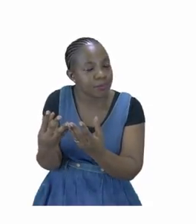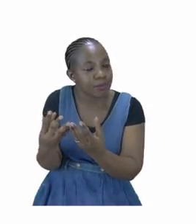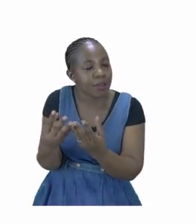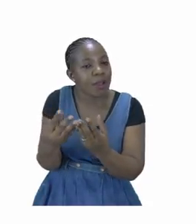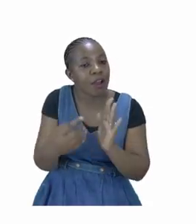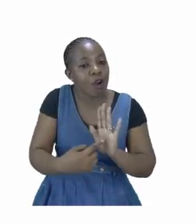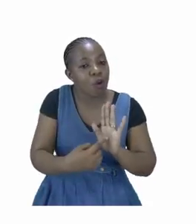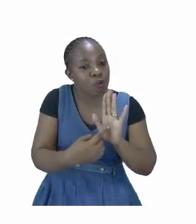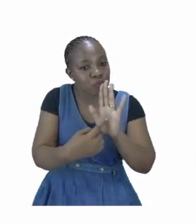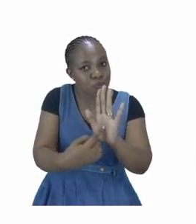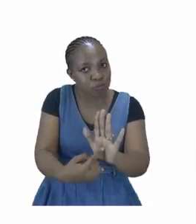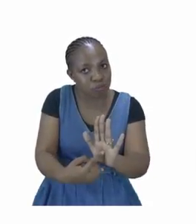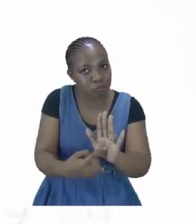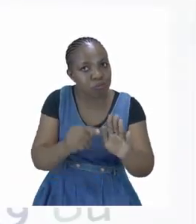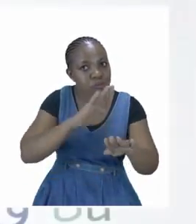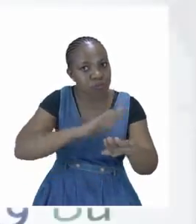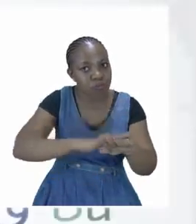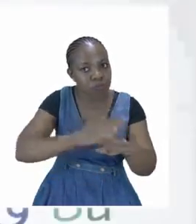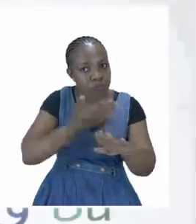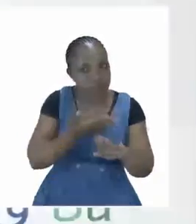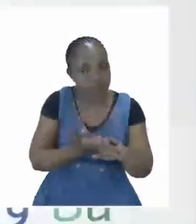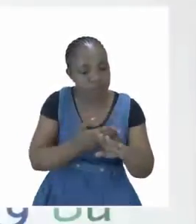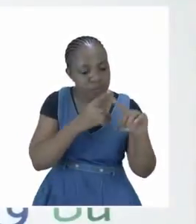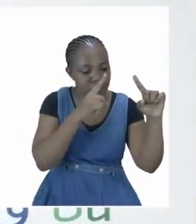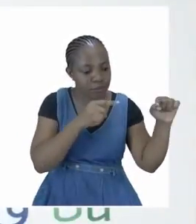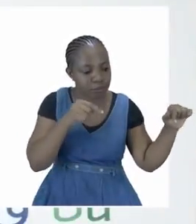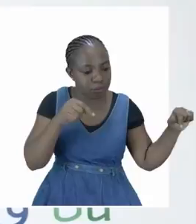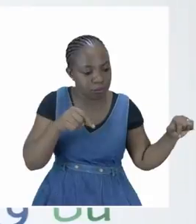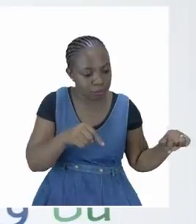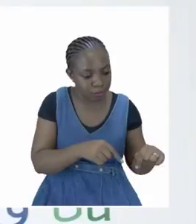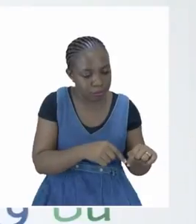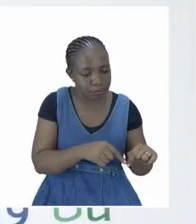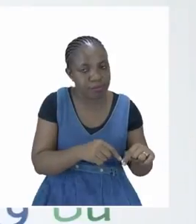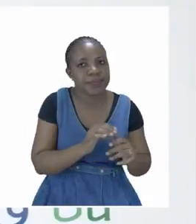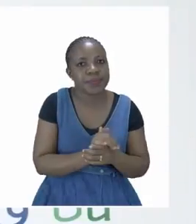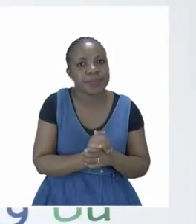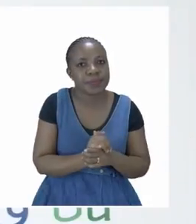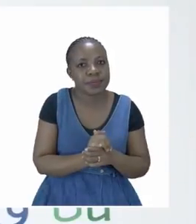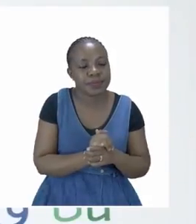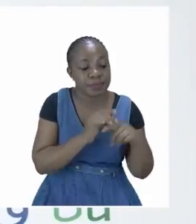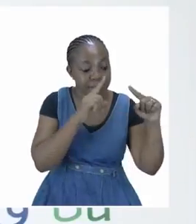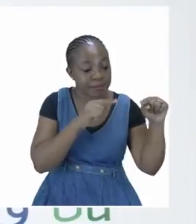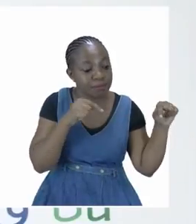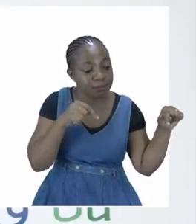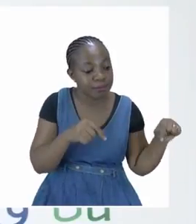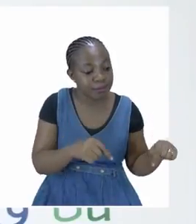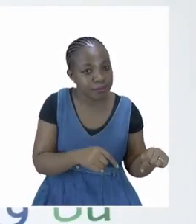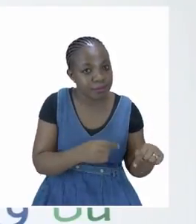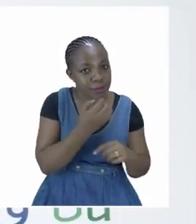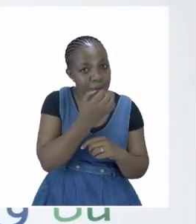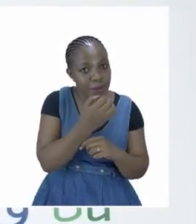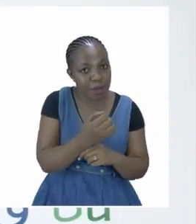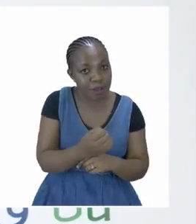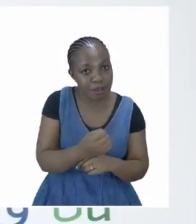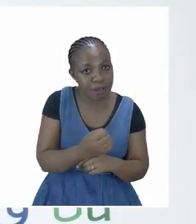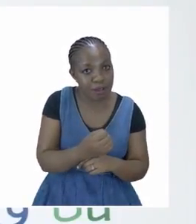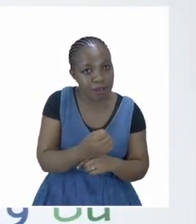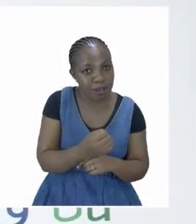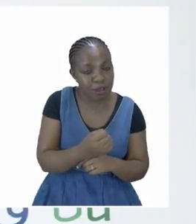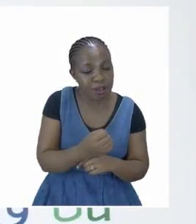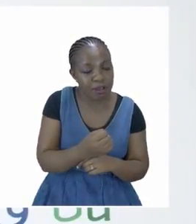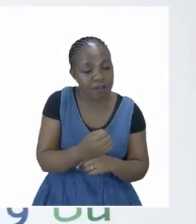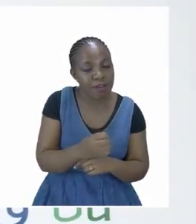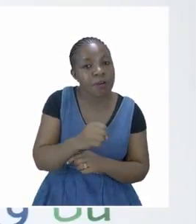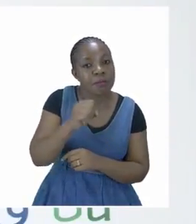before we do the ones in your booklet. On the board, we have our plurals